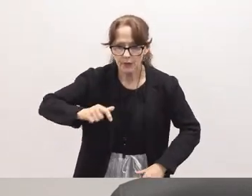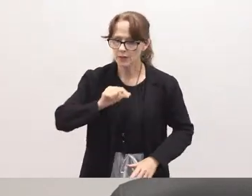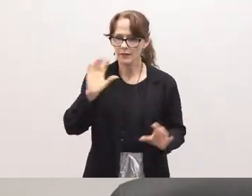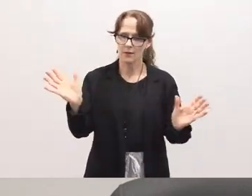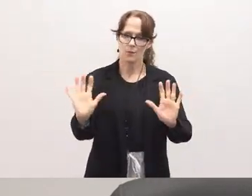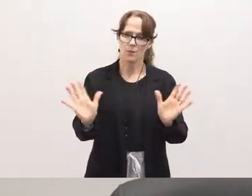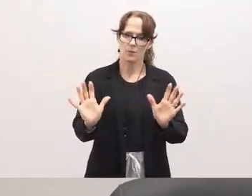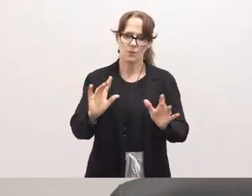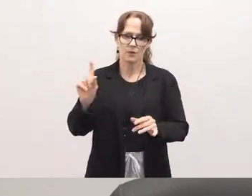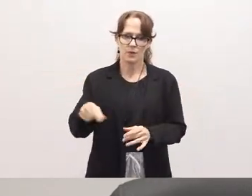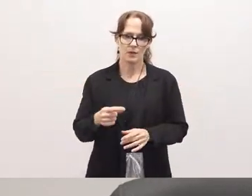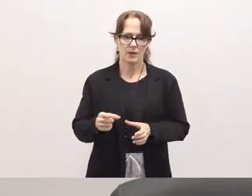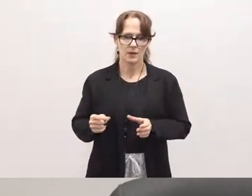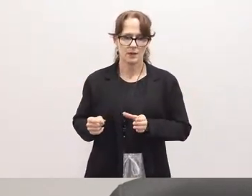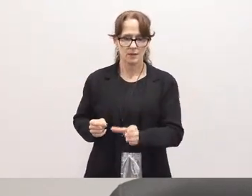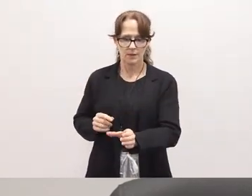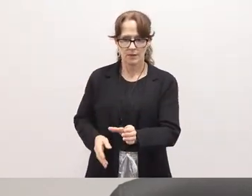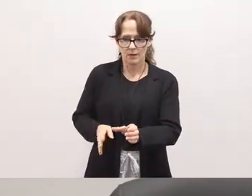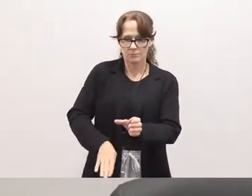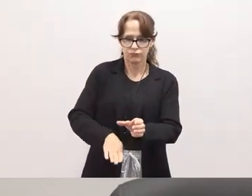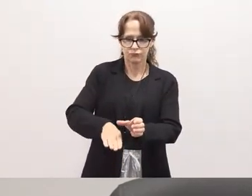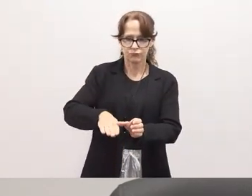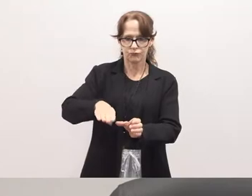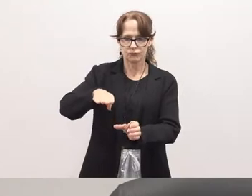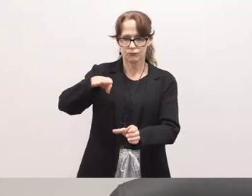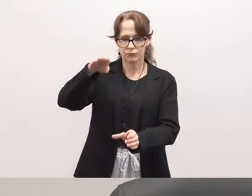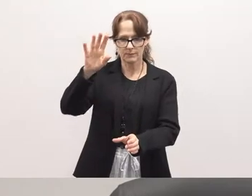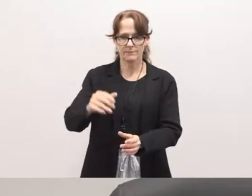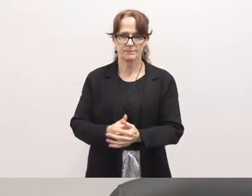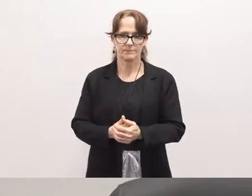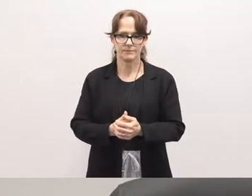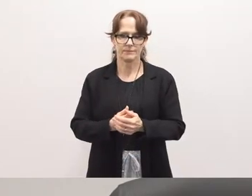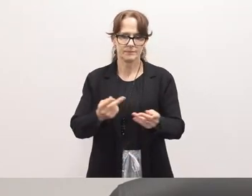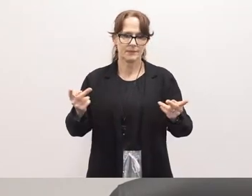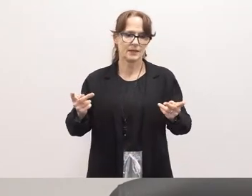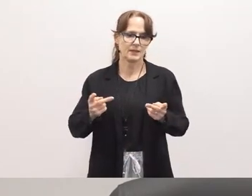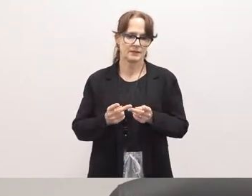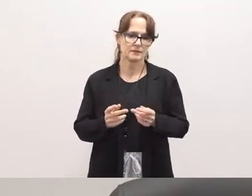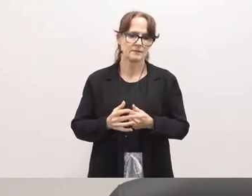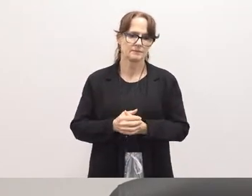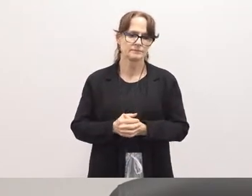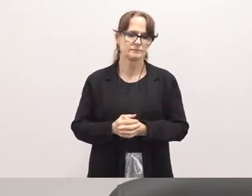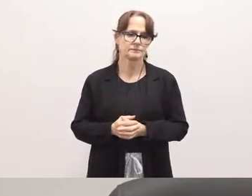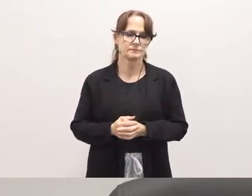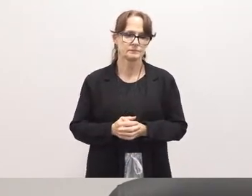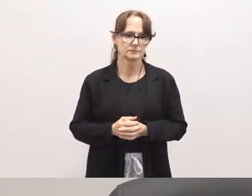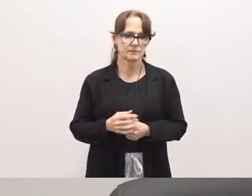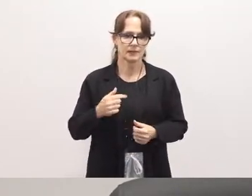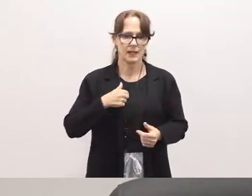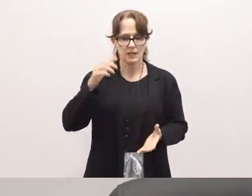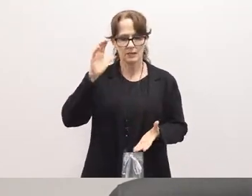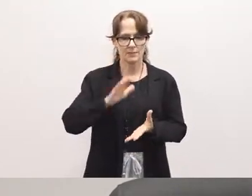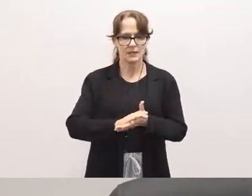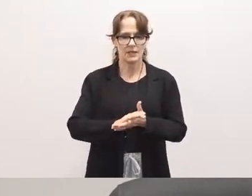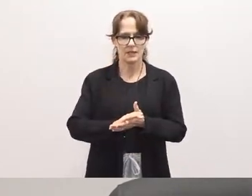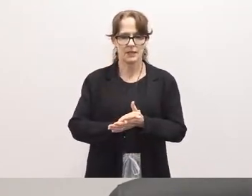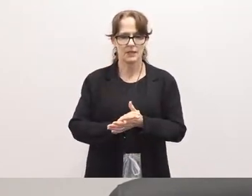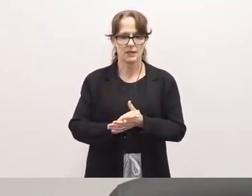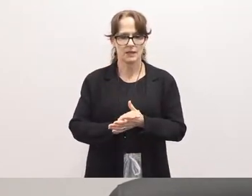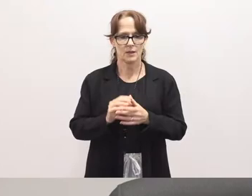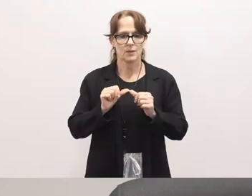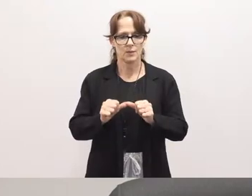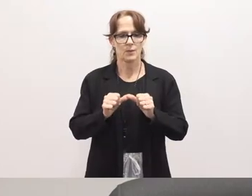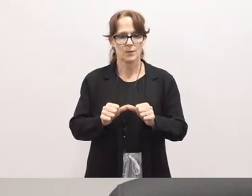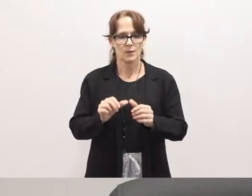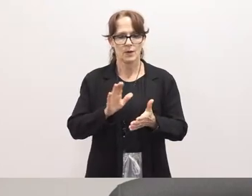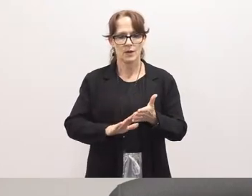and get water. It's like bottle-filling stations, that kind of thing. So I believe we're moving our